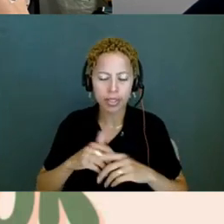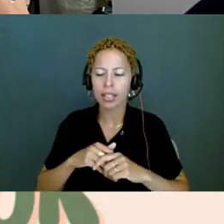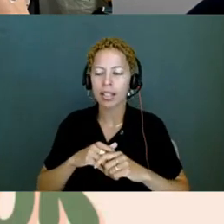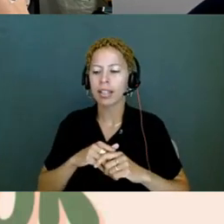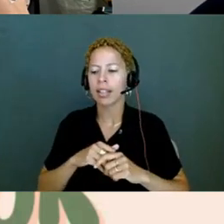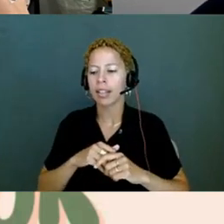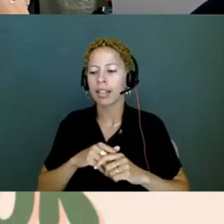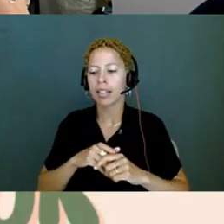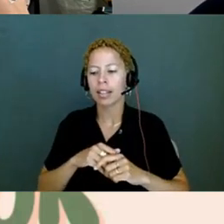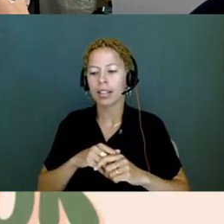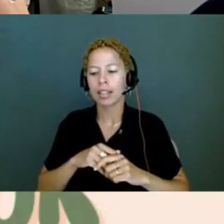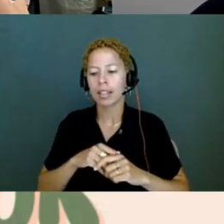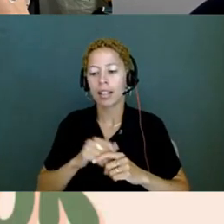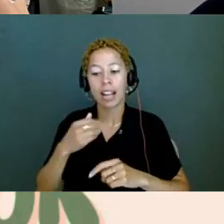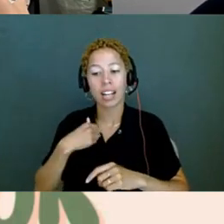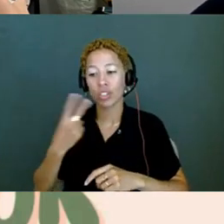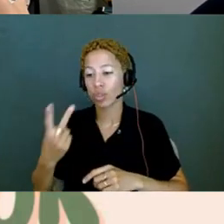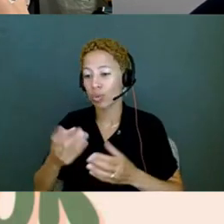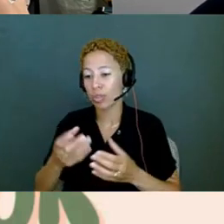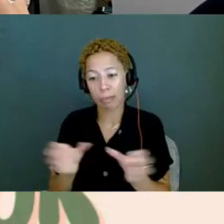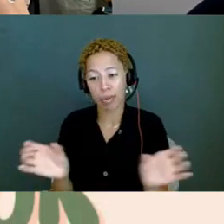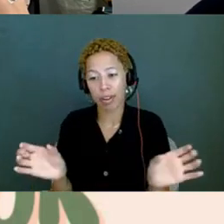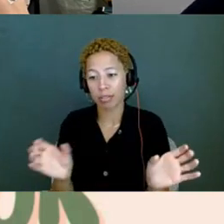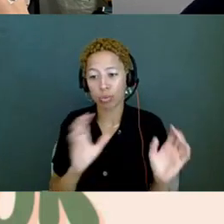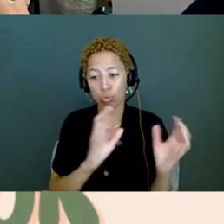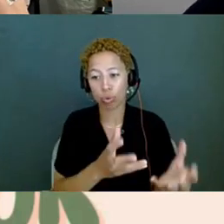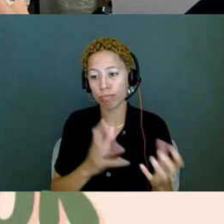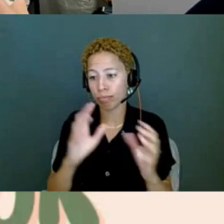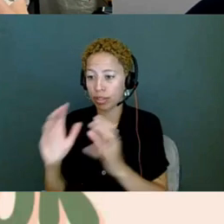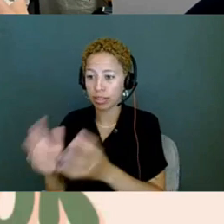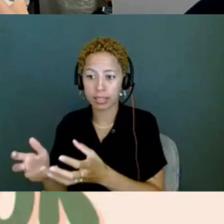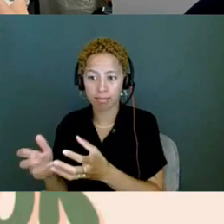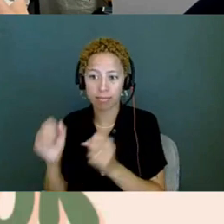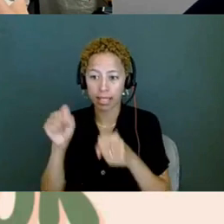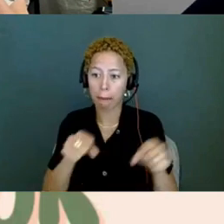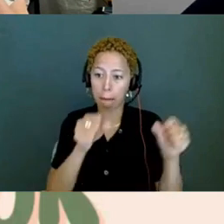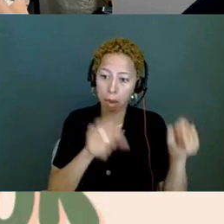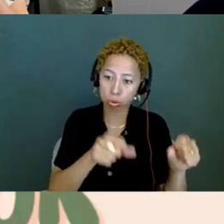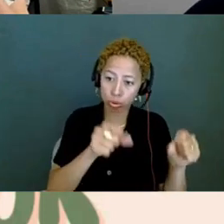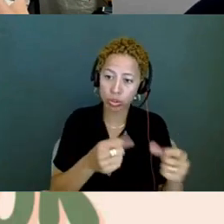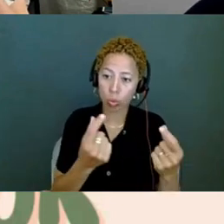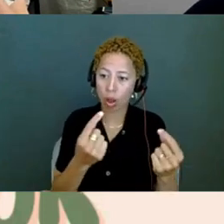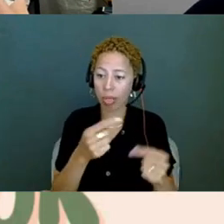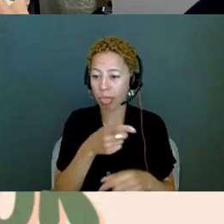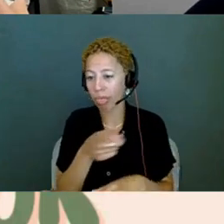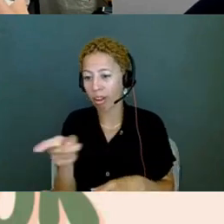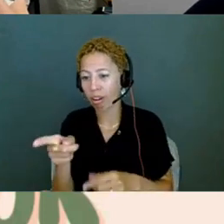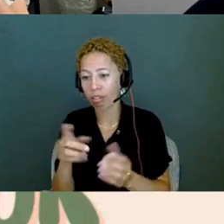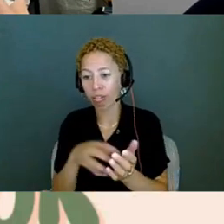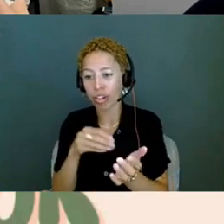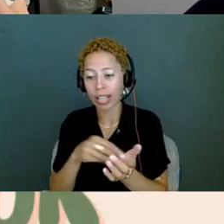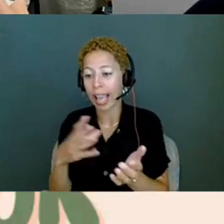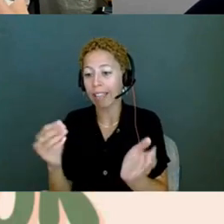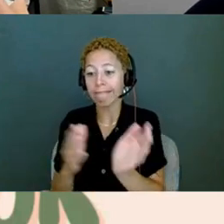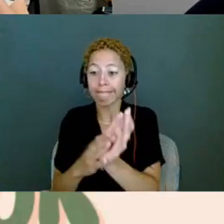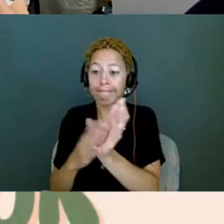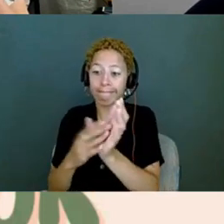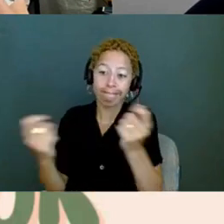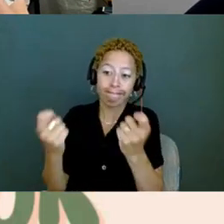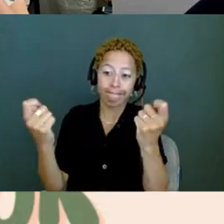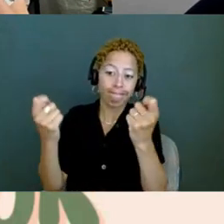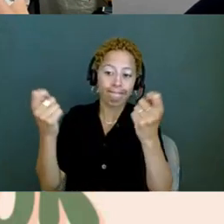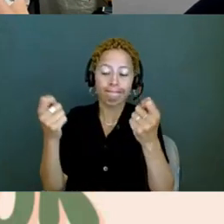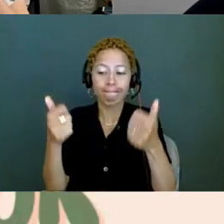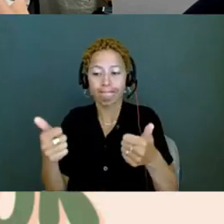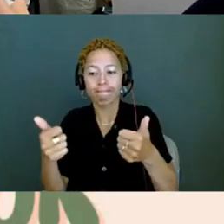And I just had 2 separate Facebook groups so that people could post what they were learning and celebrate.